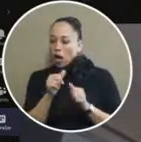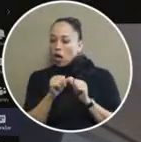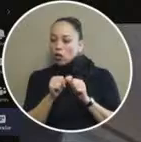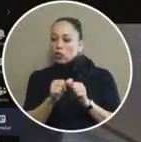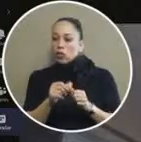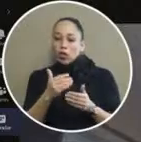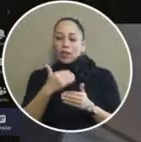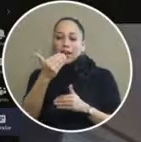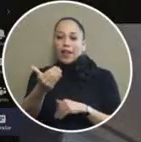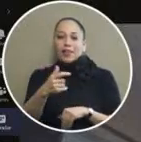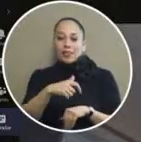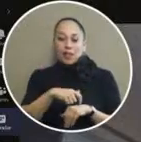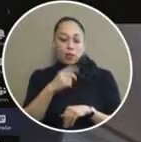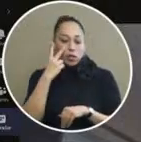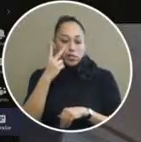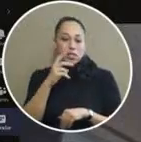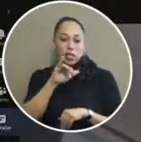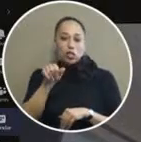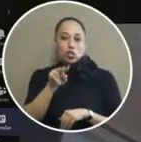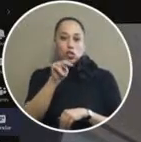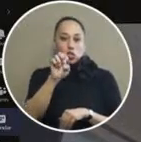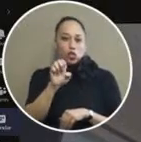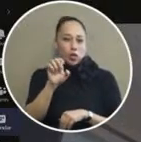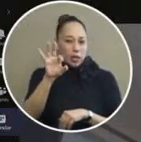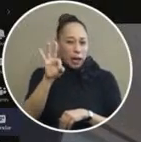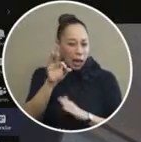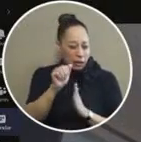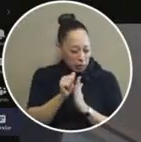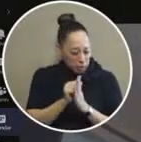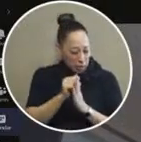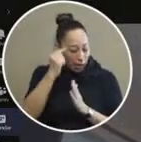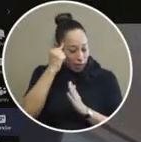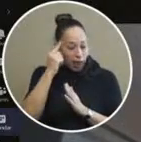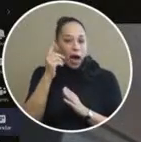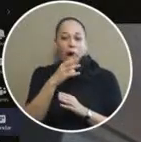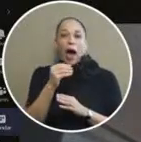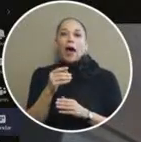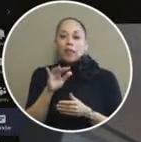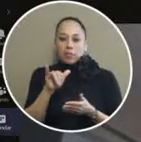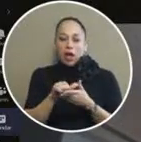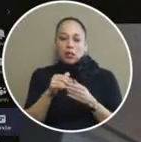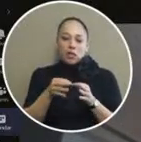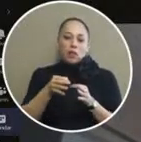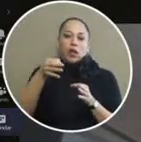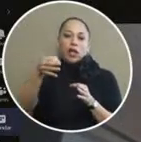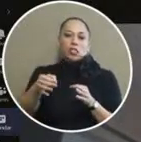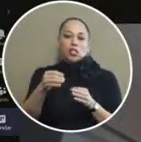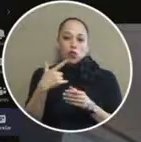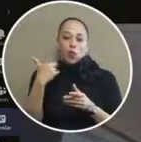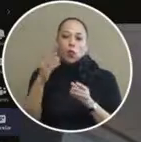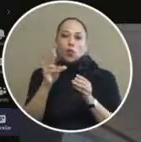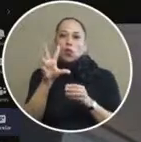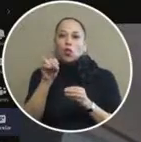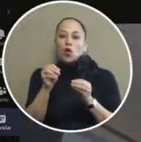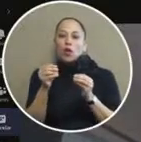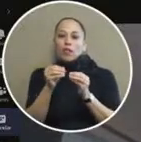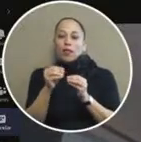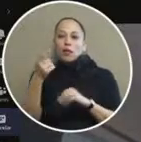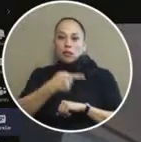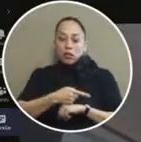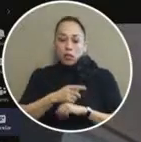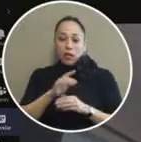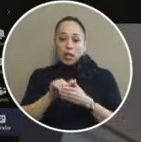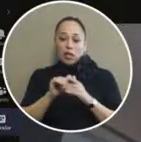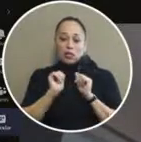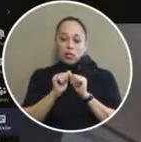see it will be on the June 9th agenda. I believe that's and then it'll be extended for another 30 days. So that will continue to happen as